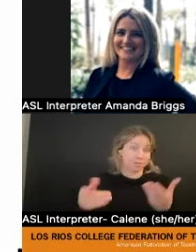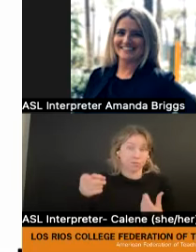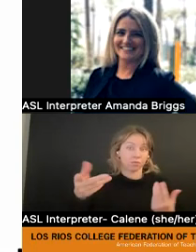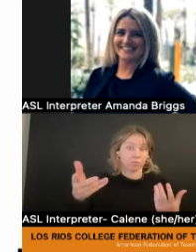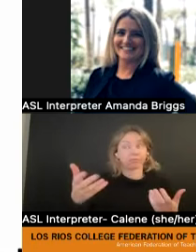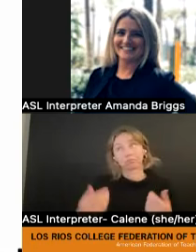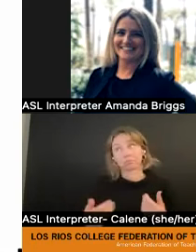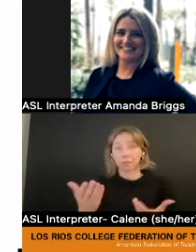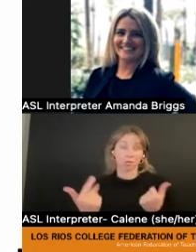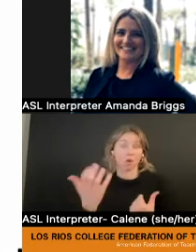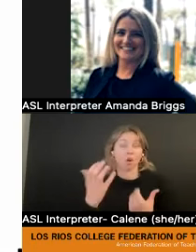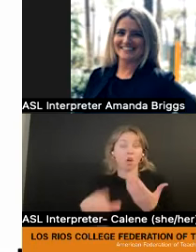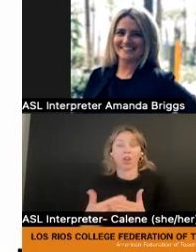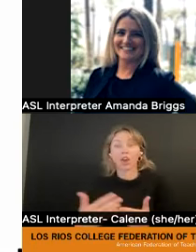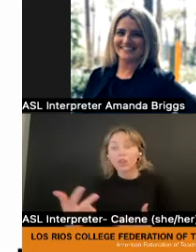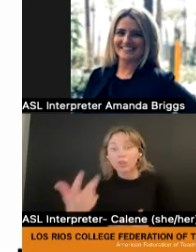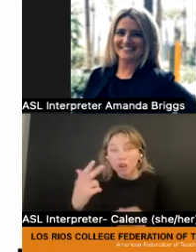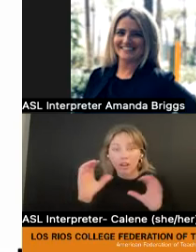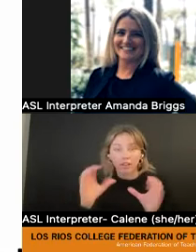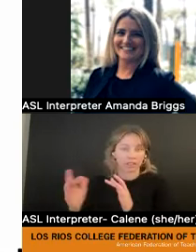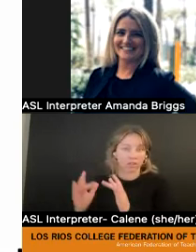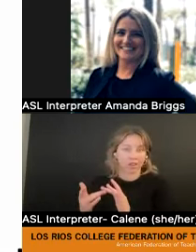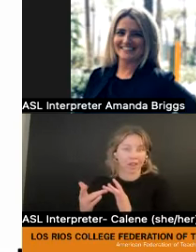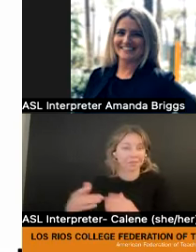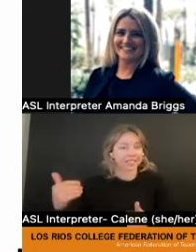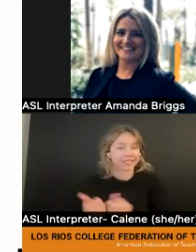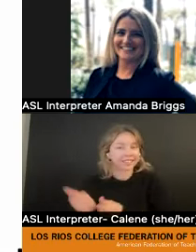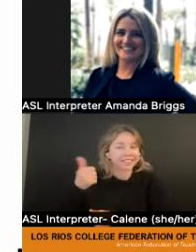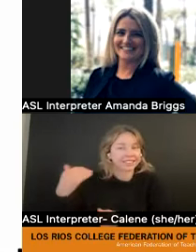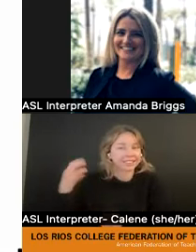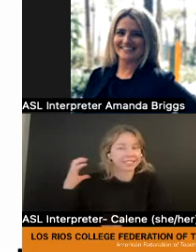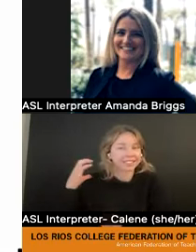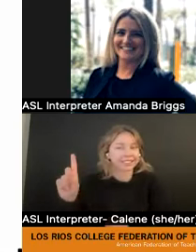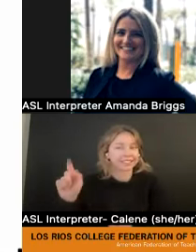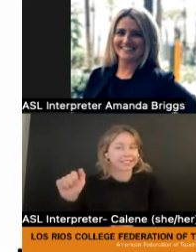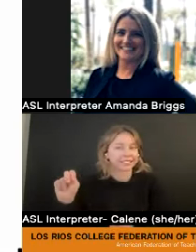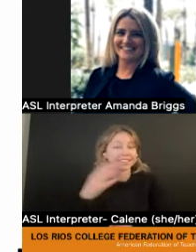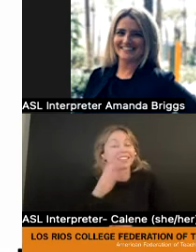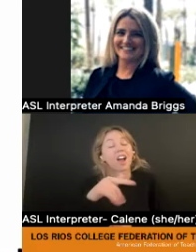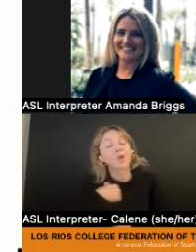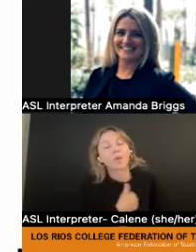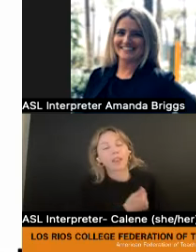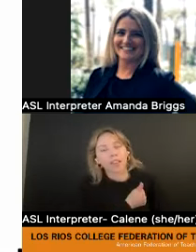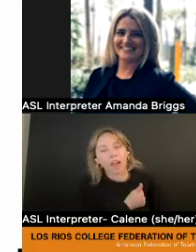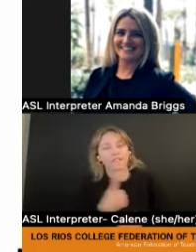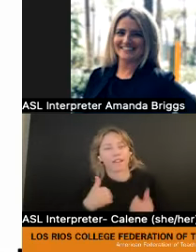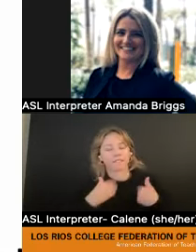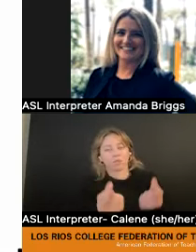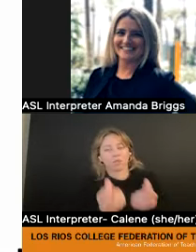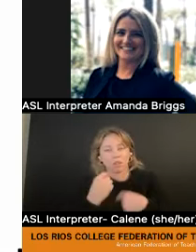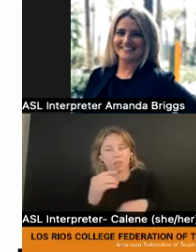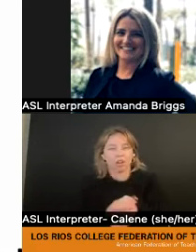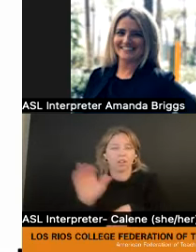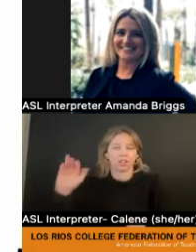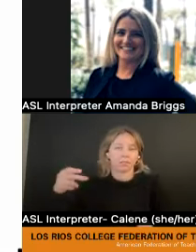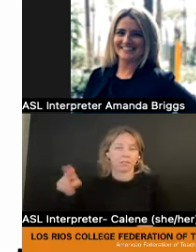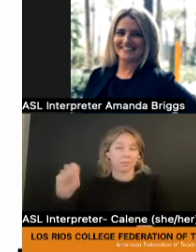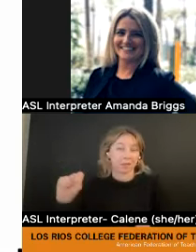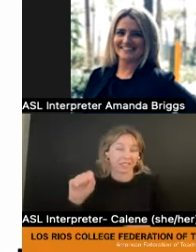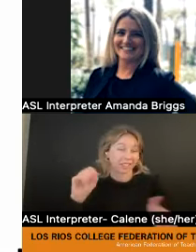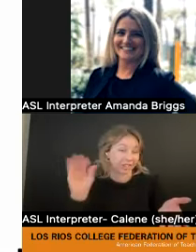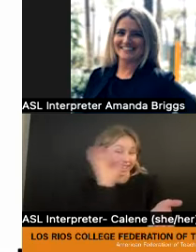She may want all three of her classes online, but her dean says, well, Linda, we really love having you on the ground. So guess what?